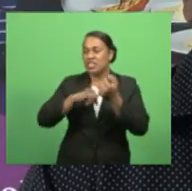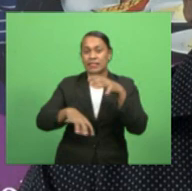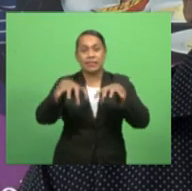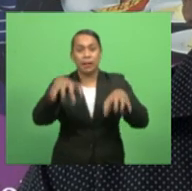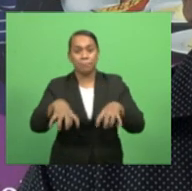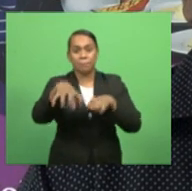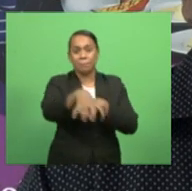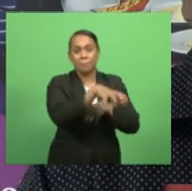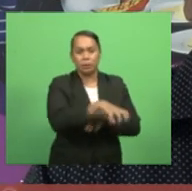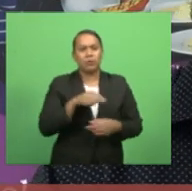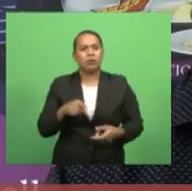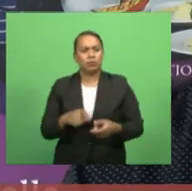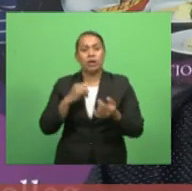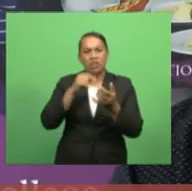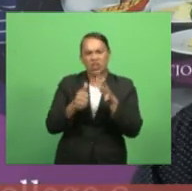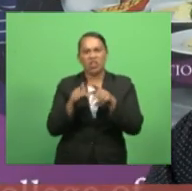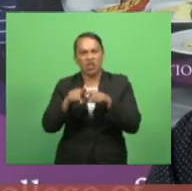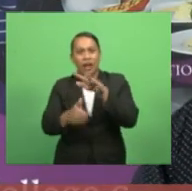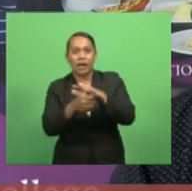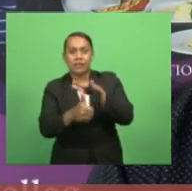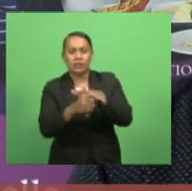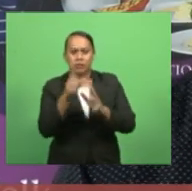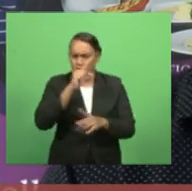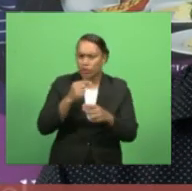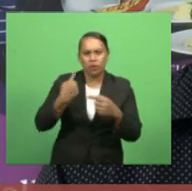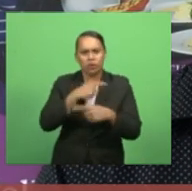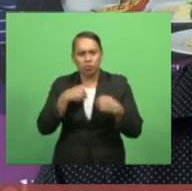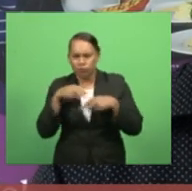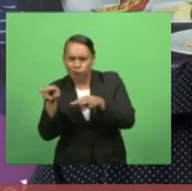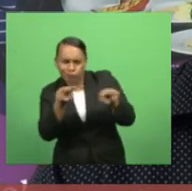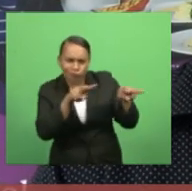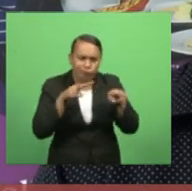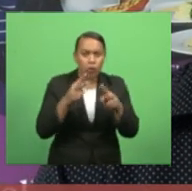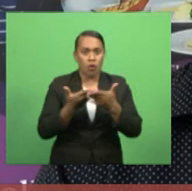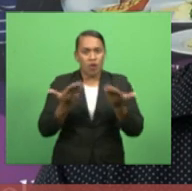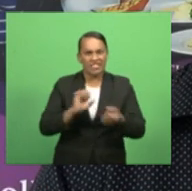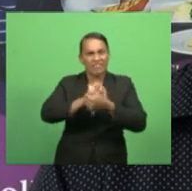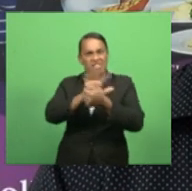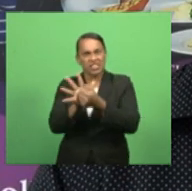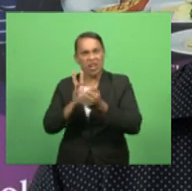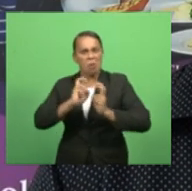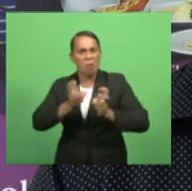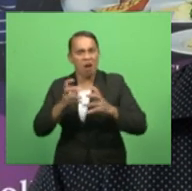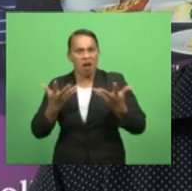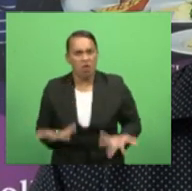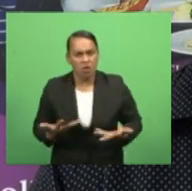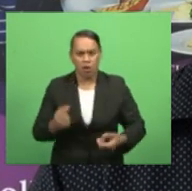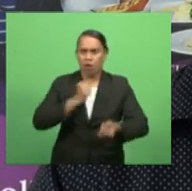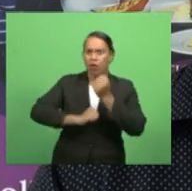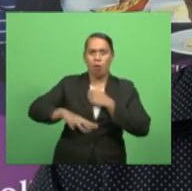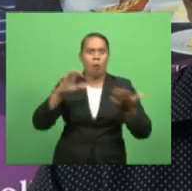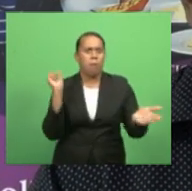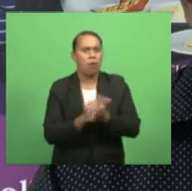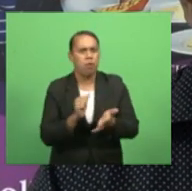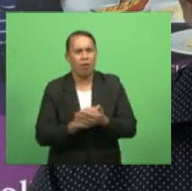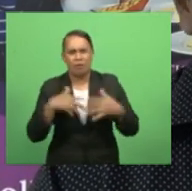have seen, with this recent pandemic, that the industry is struggling, in terms of